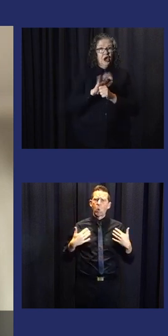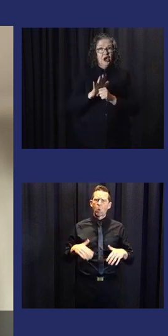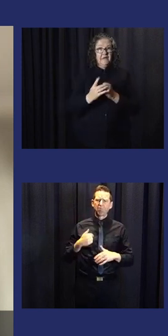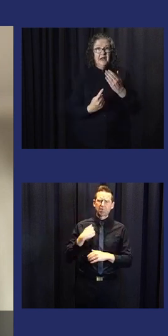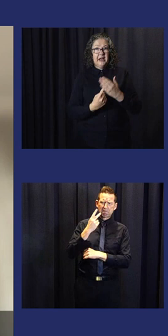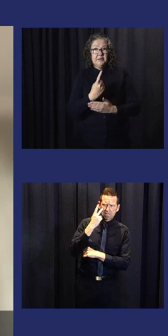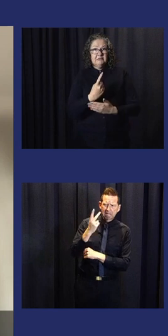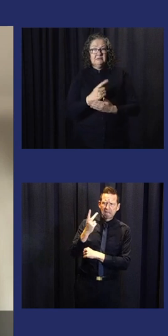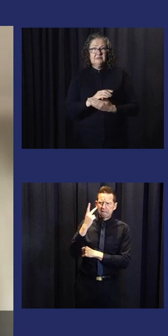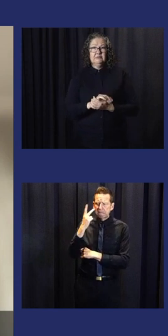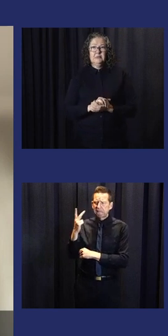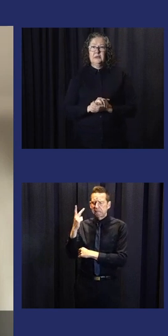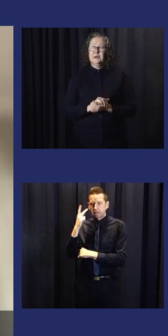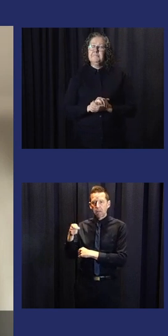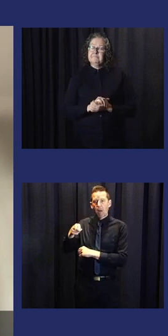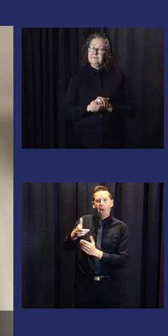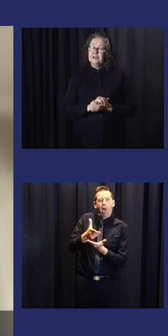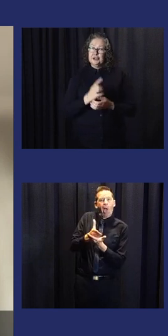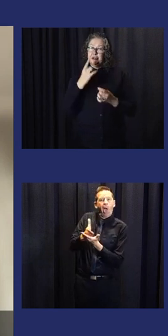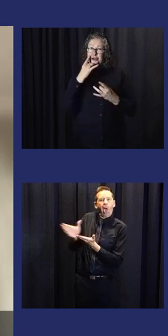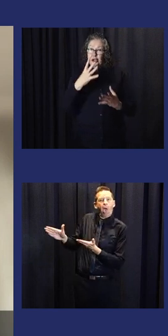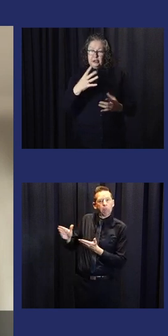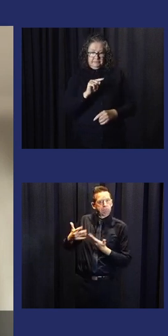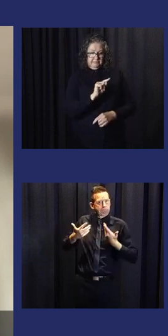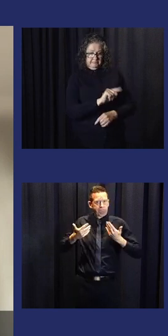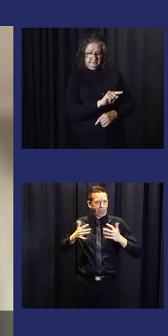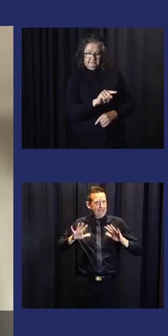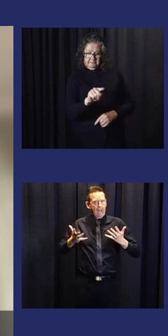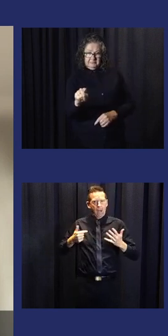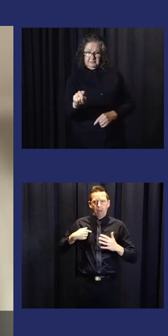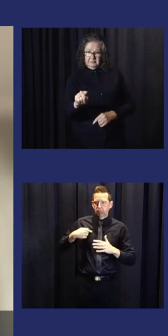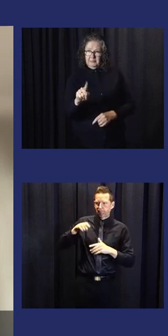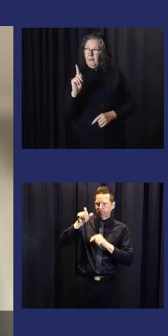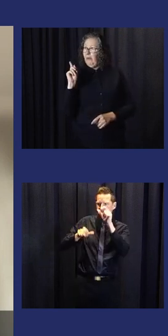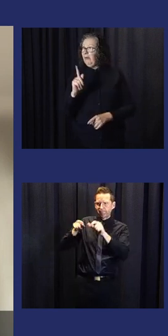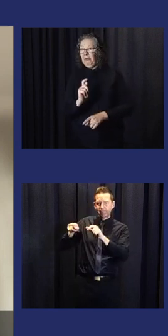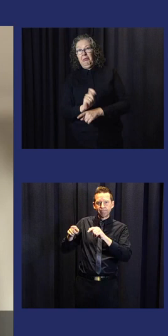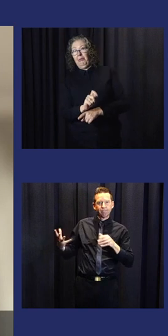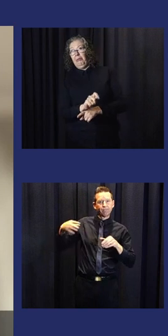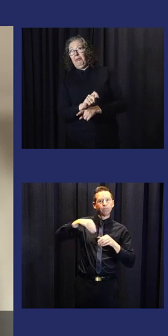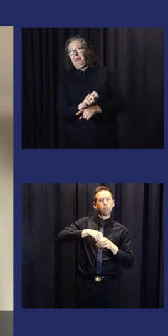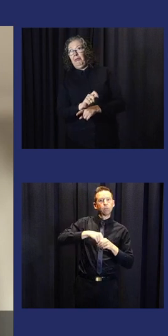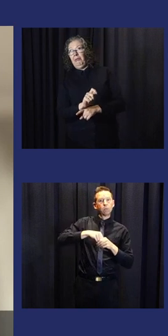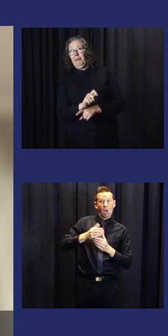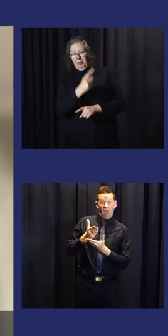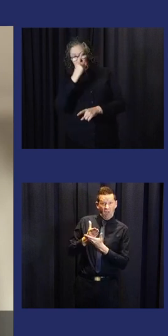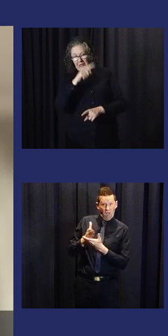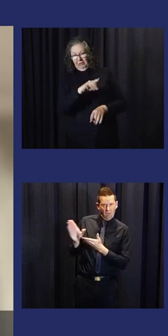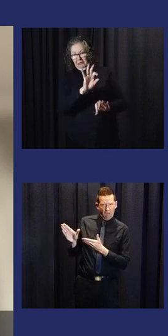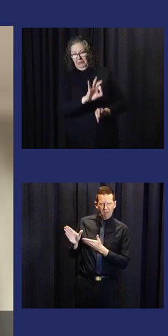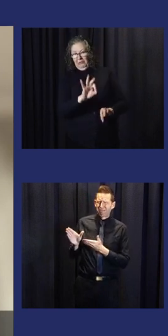highly evident that if those voices weren't accepted as expertise in that